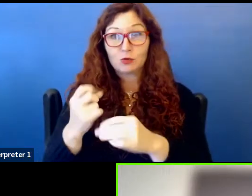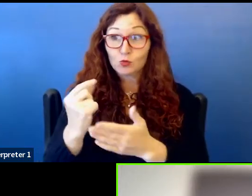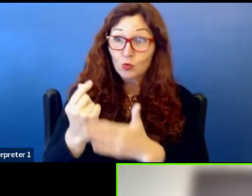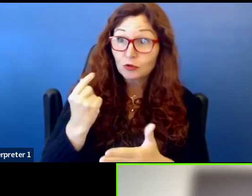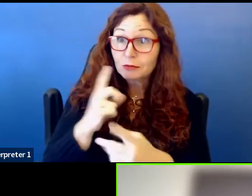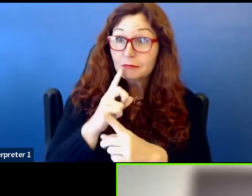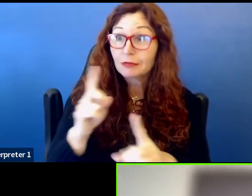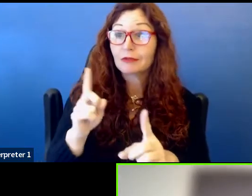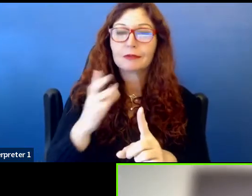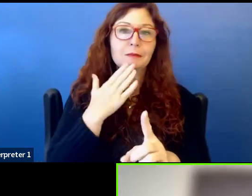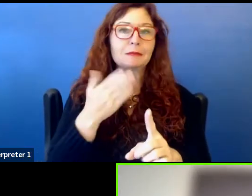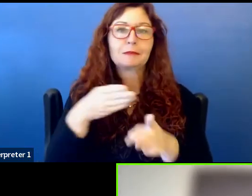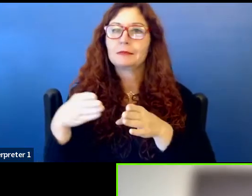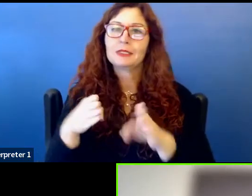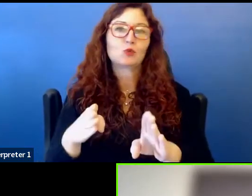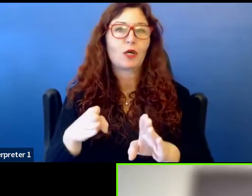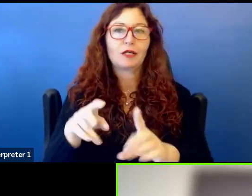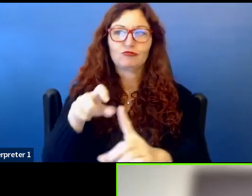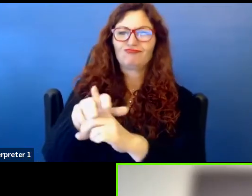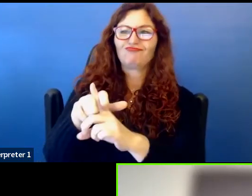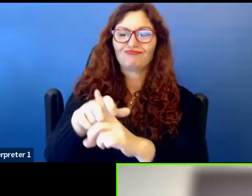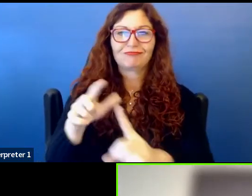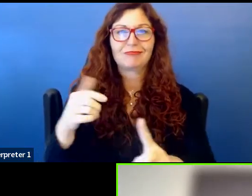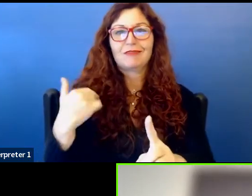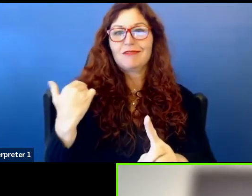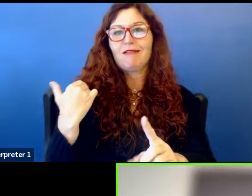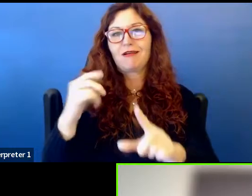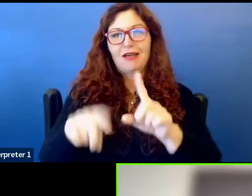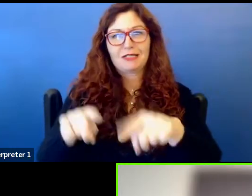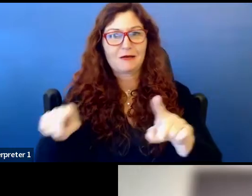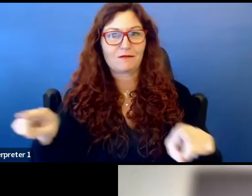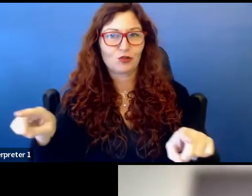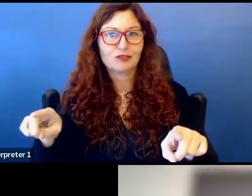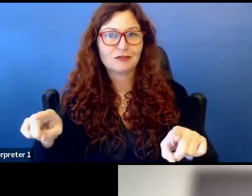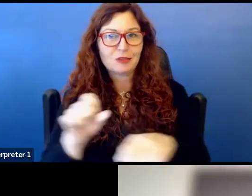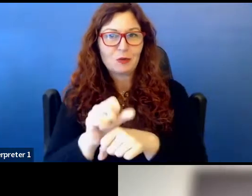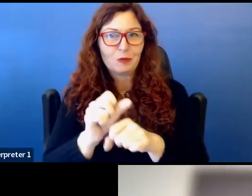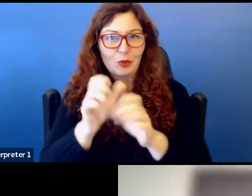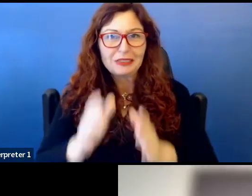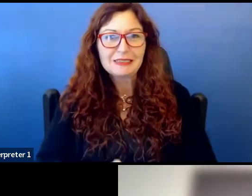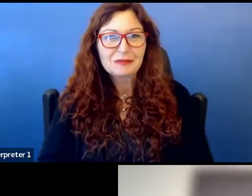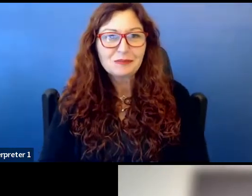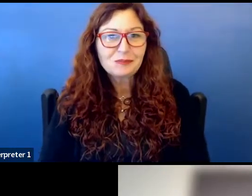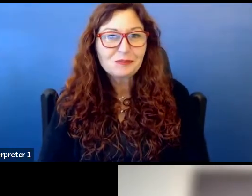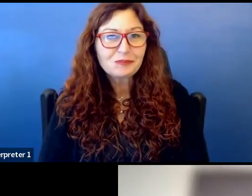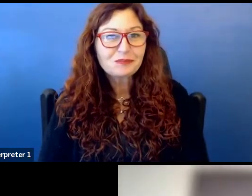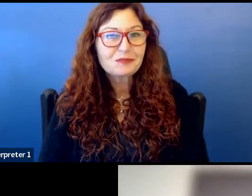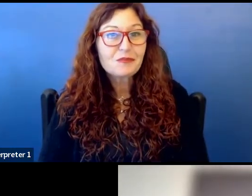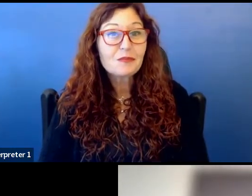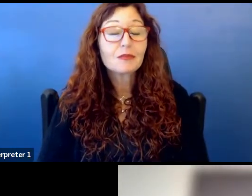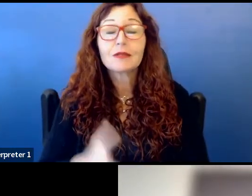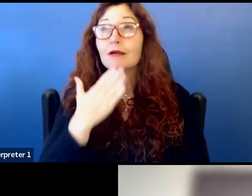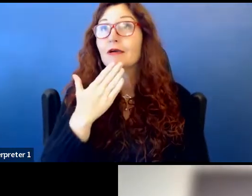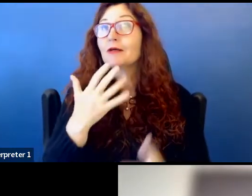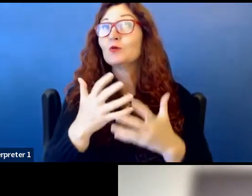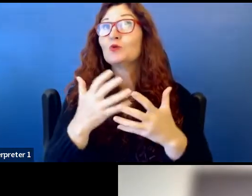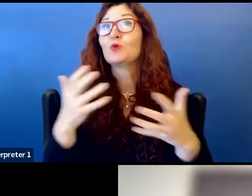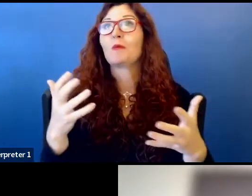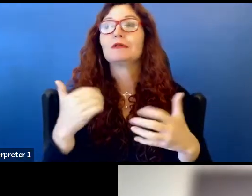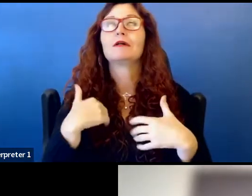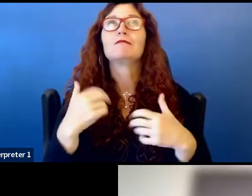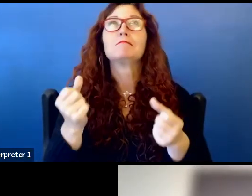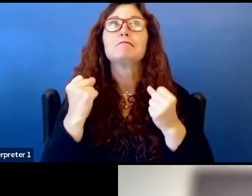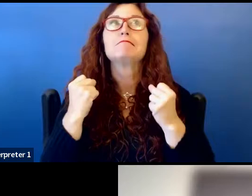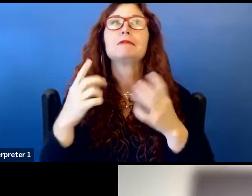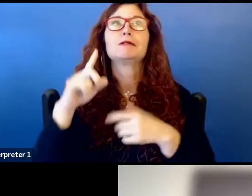to to get a younger and more diverse workforce well thank you so much i have so many more questions i